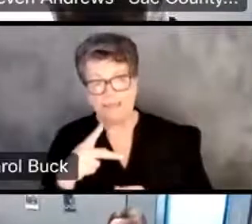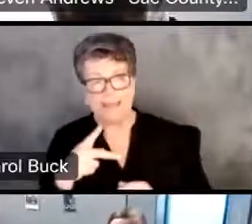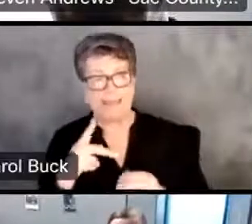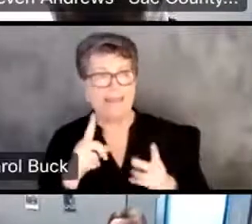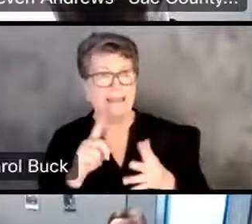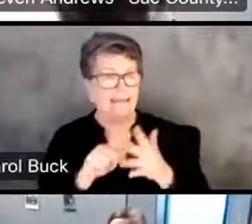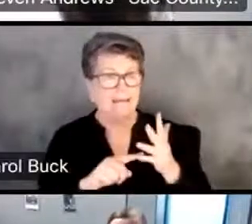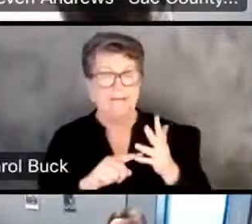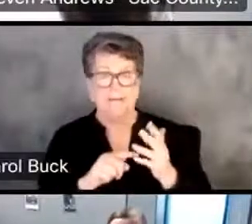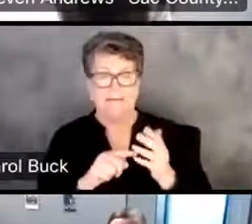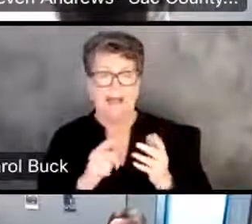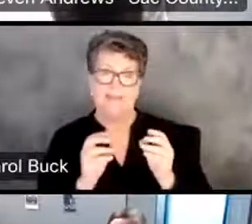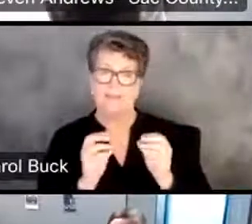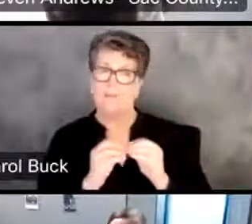more,